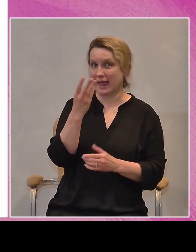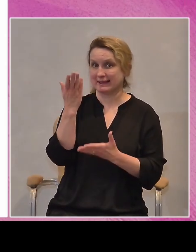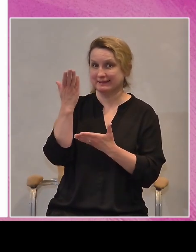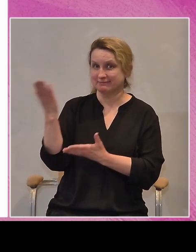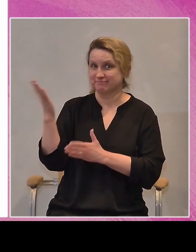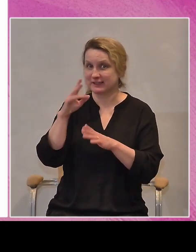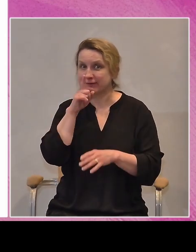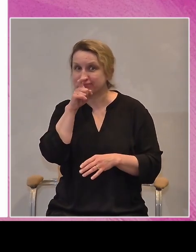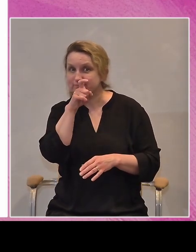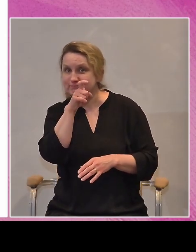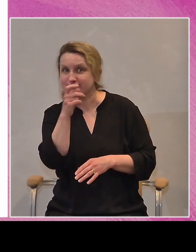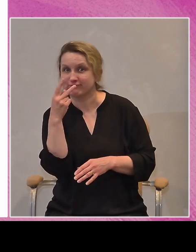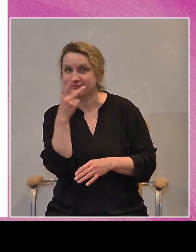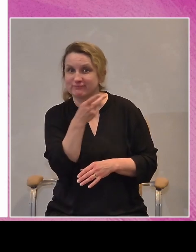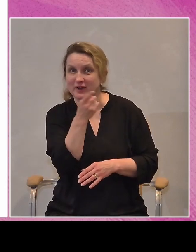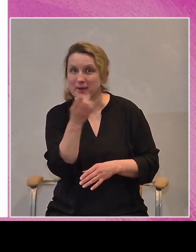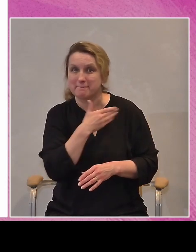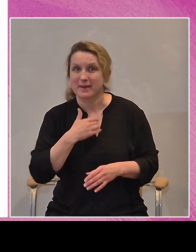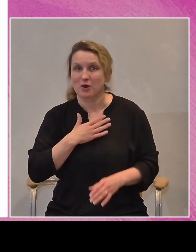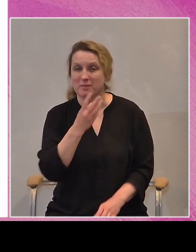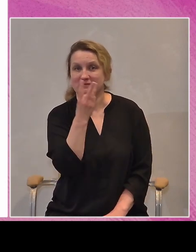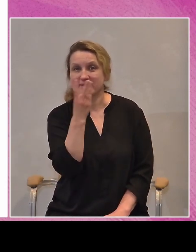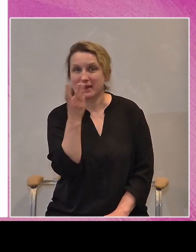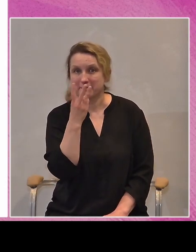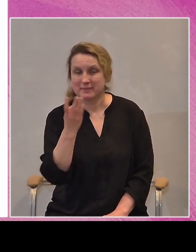can see our website. You can go and have a look.